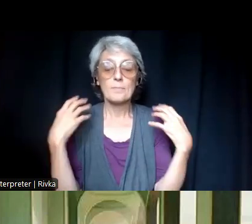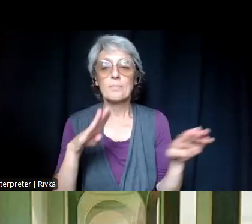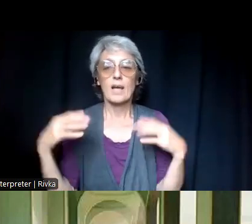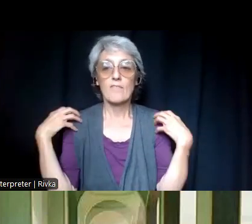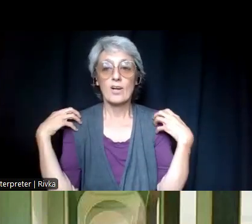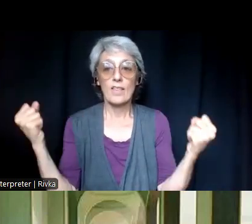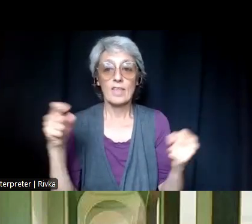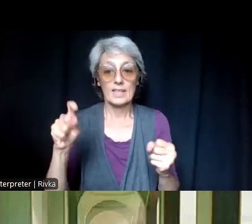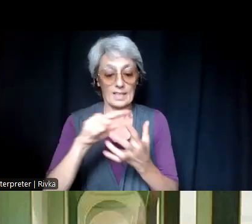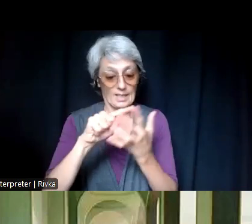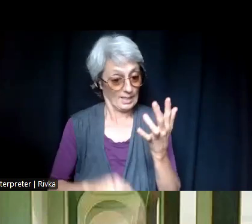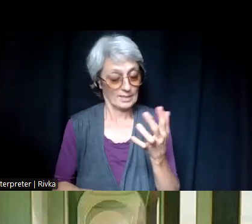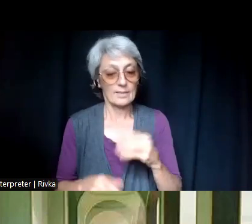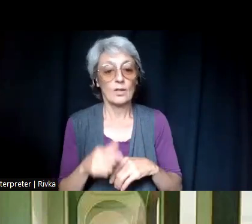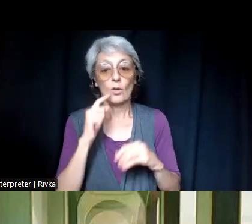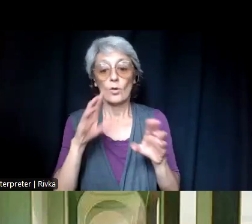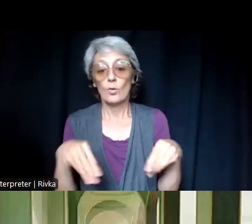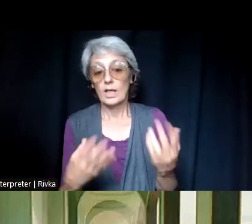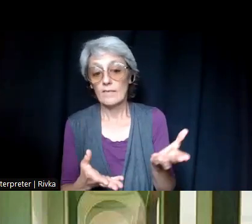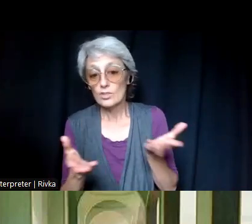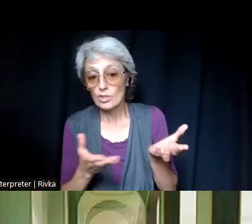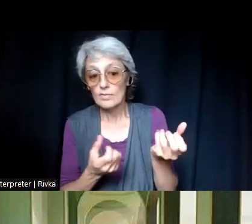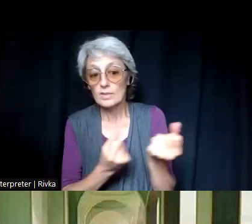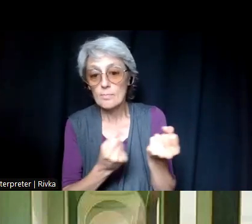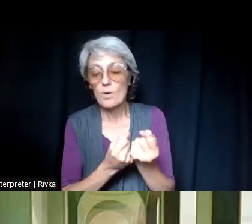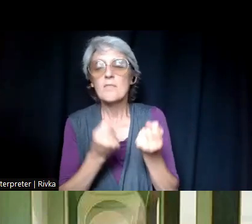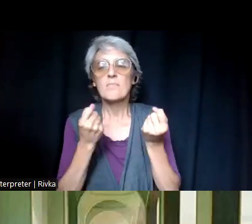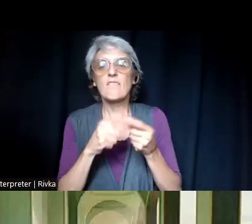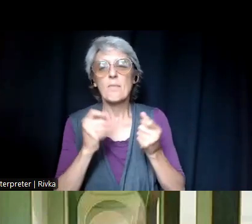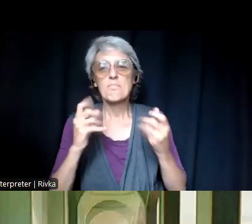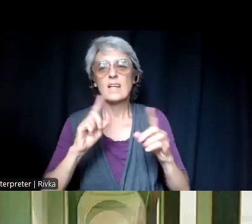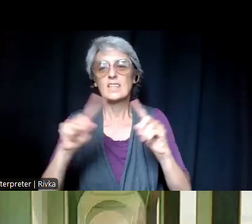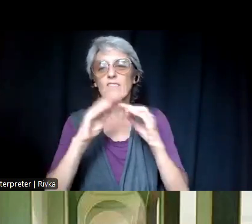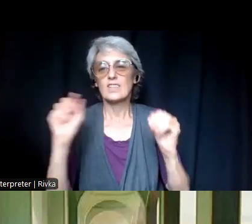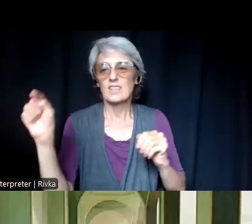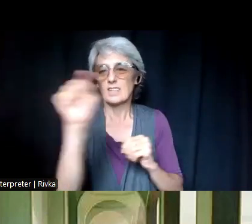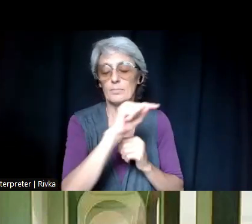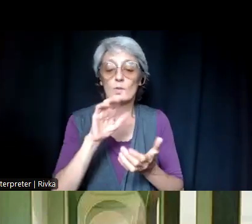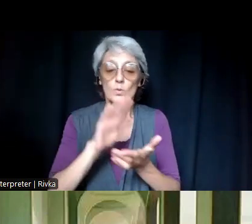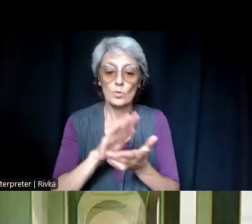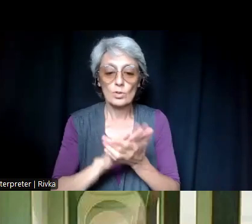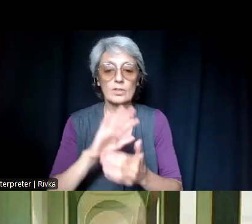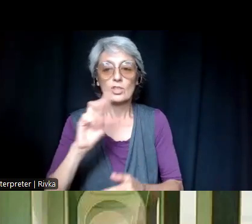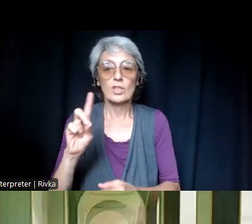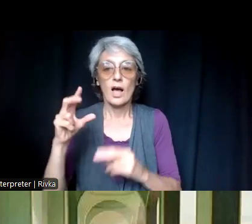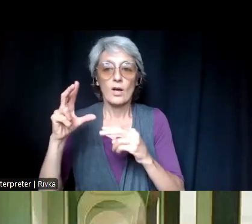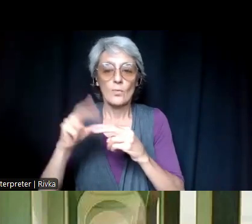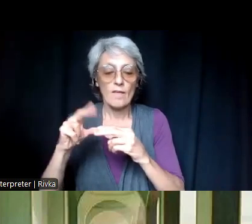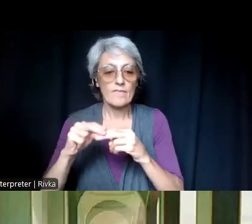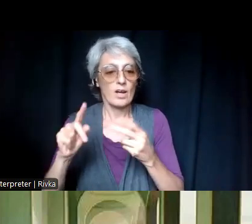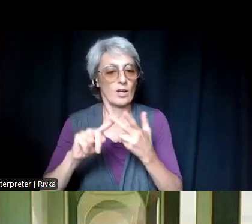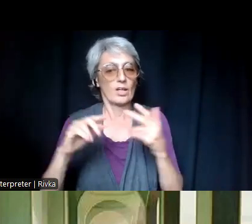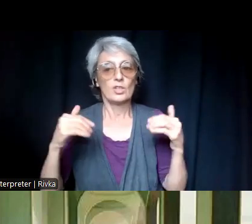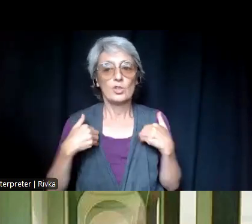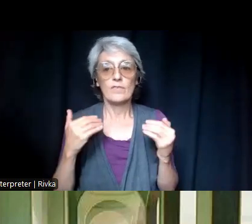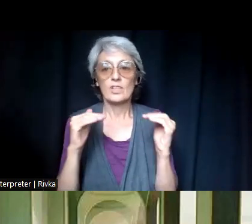and supported by multiple systems, including schools, child welfare, juvenile justice, and other